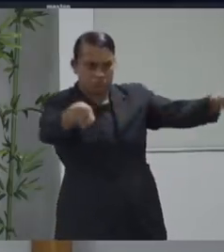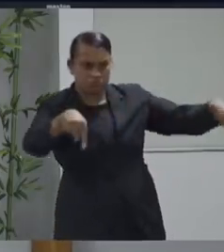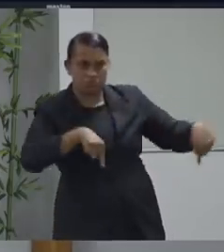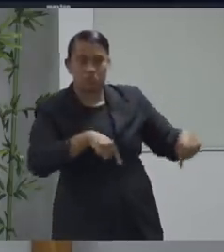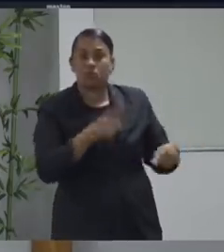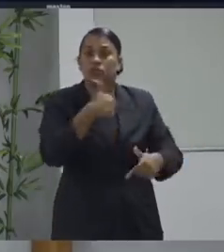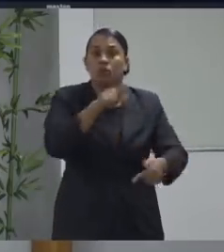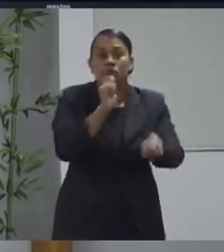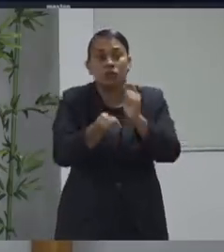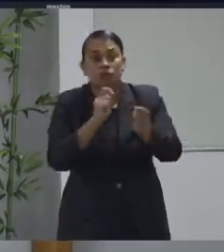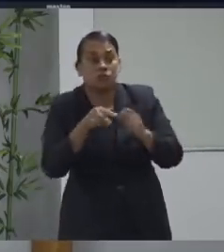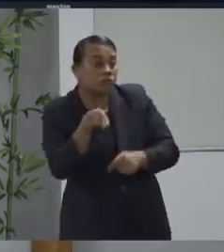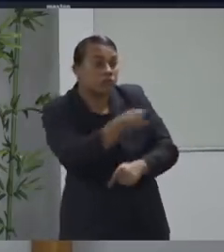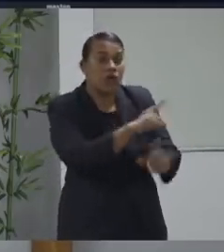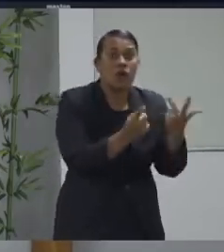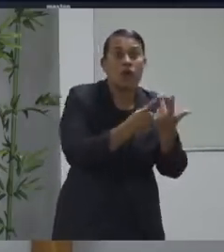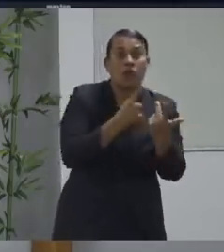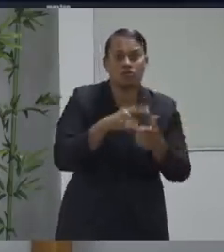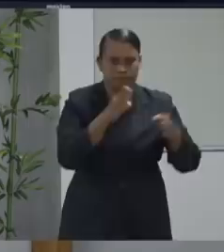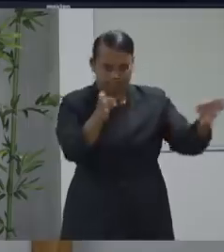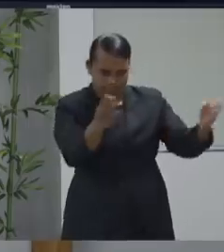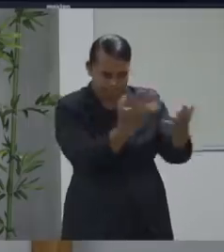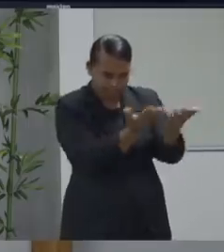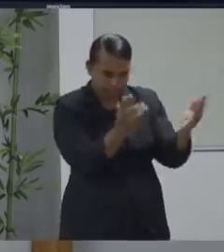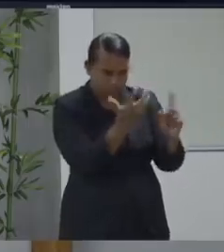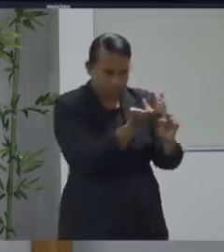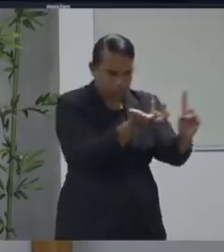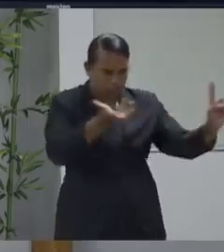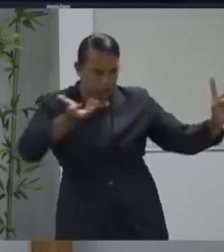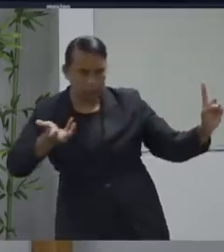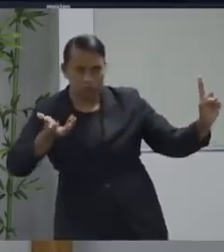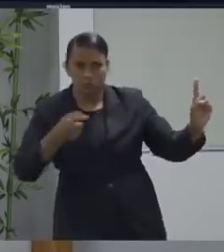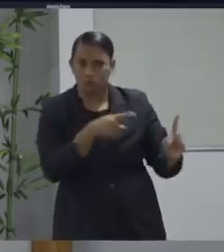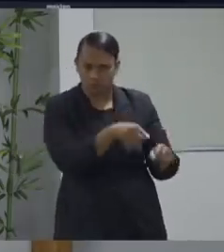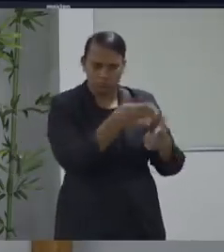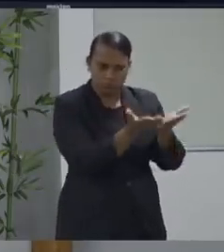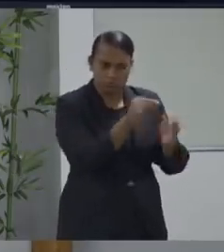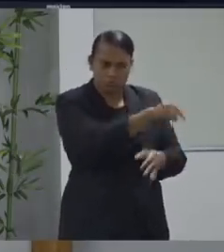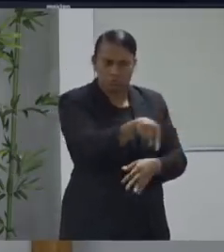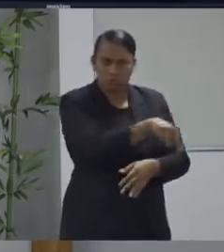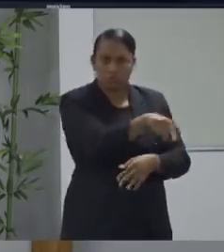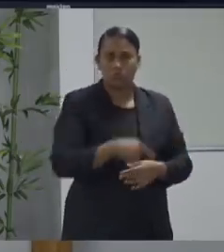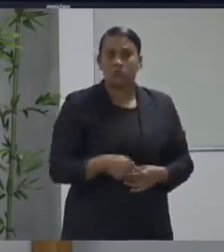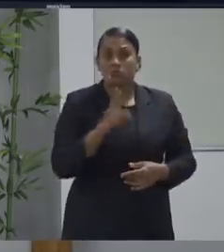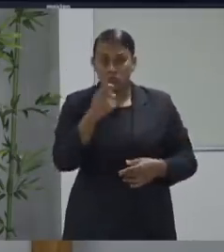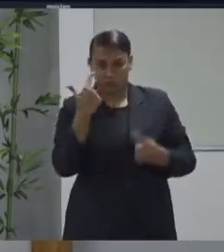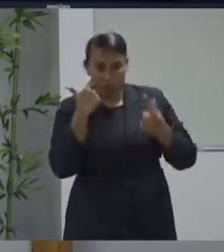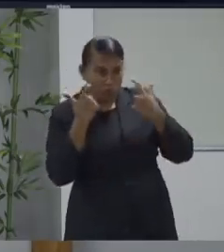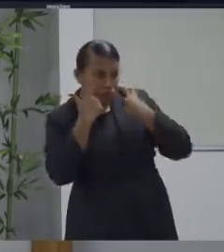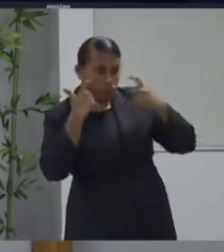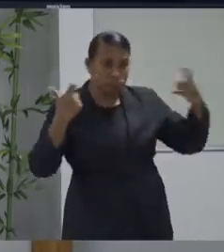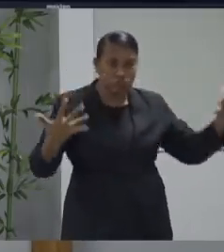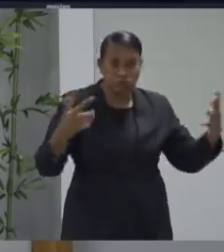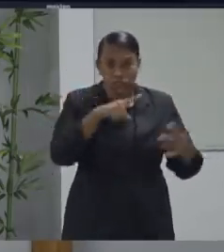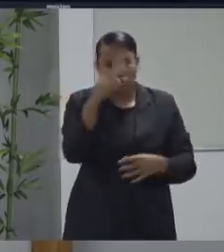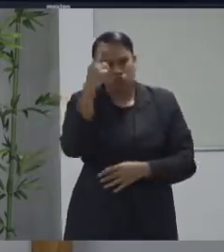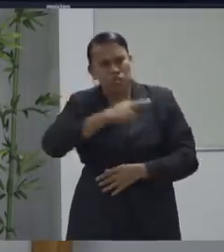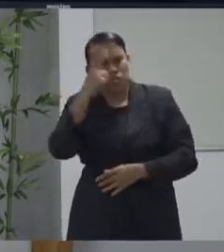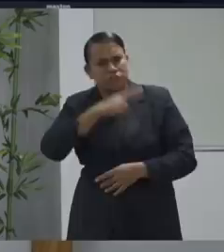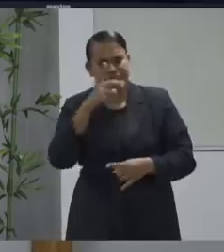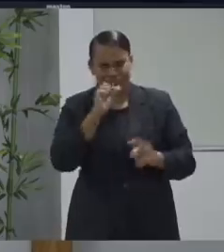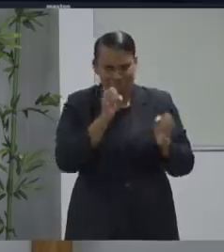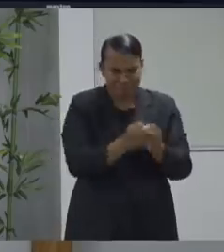area. If it's determined that the spread is risk going beyond these boundaries, we will expand